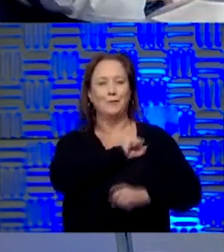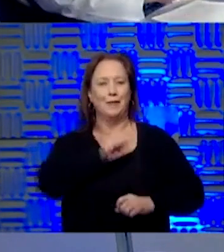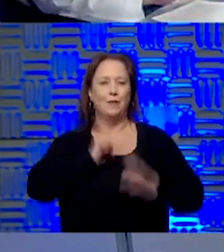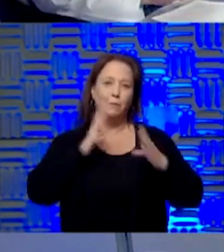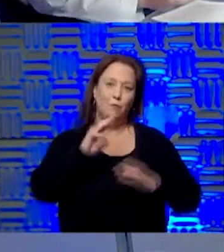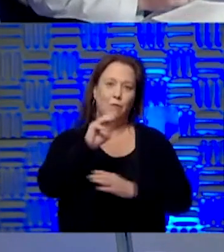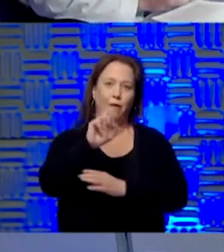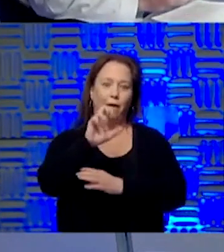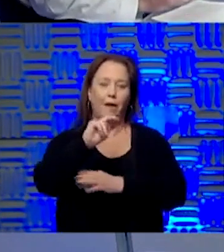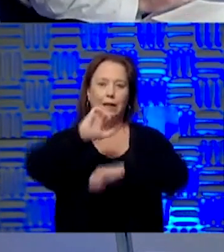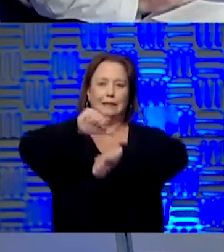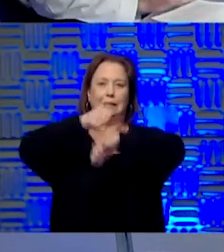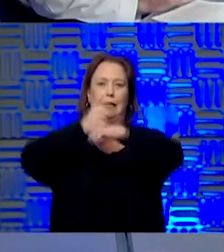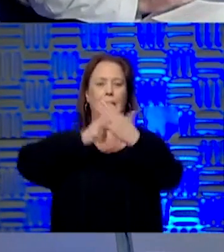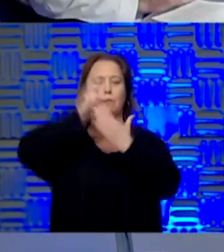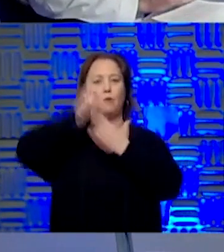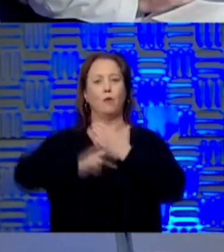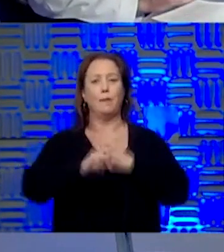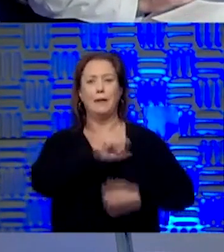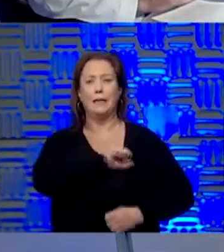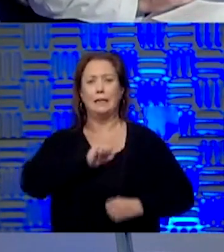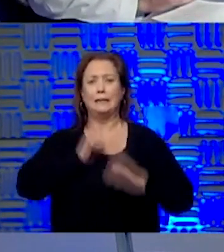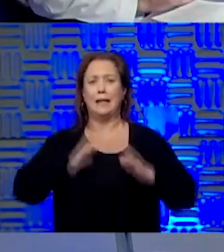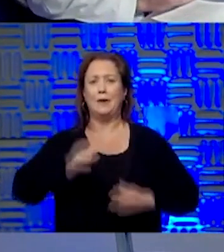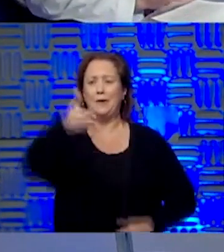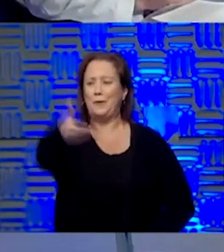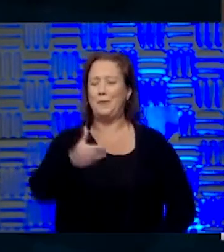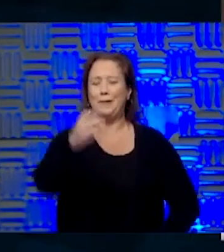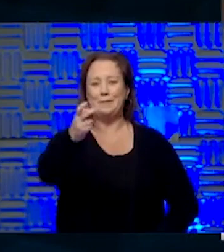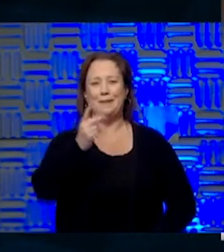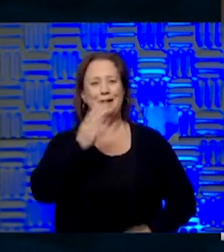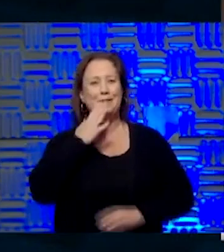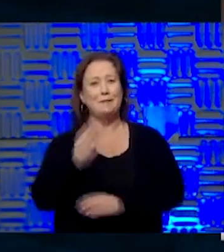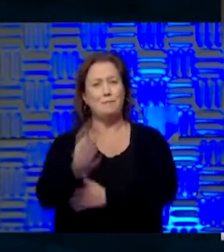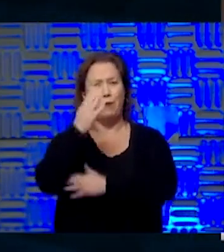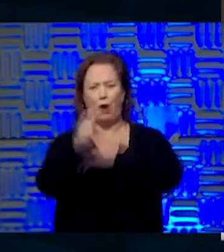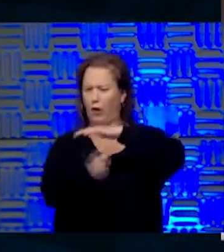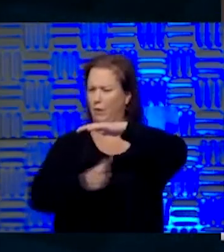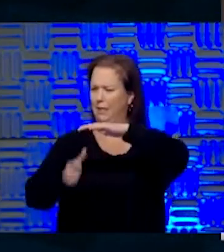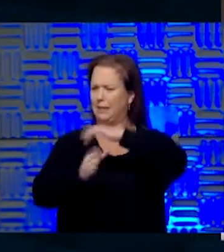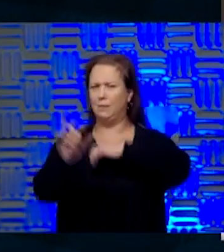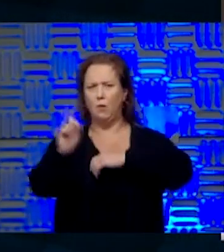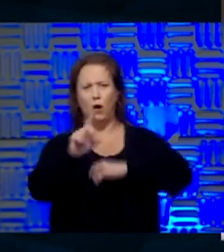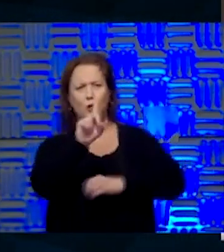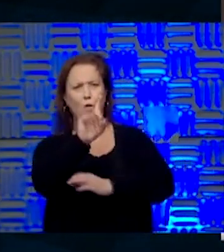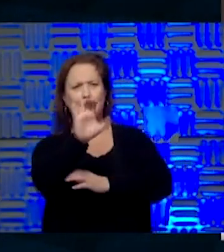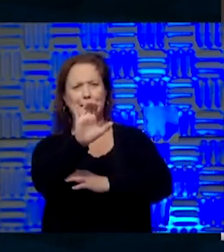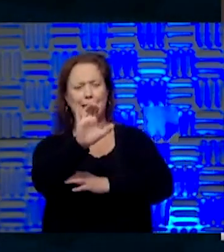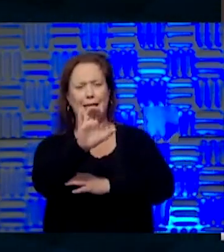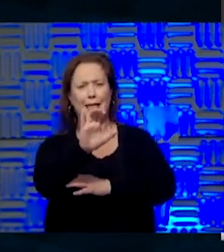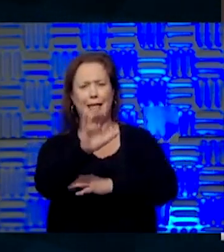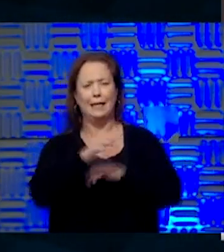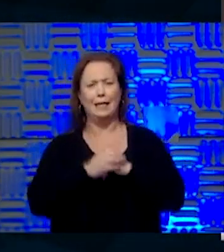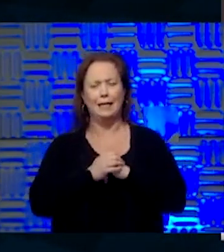helping put that program together. Senator, welcome back. Good morning. Are you in the basement, or you're in D.C. right now?